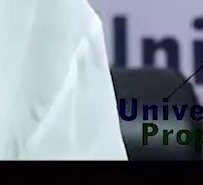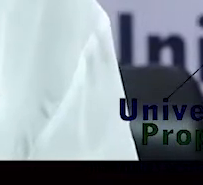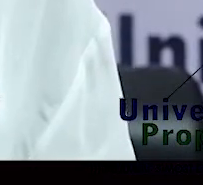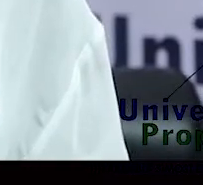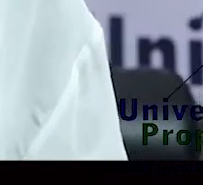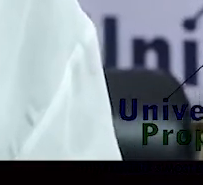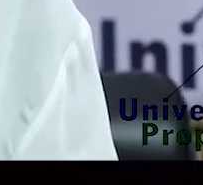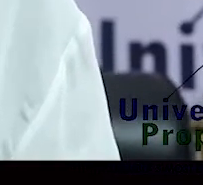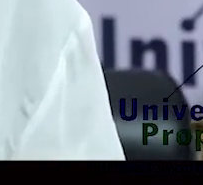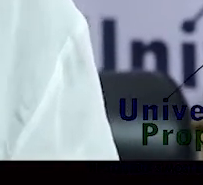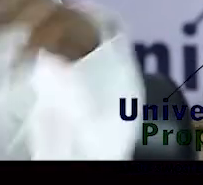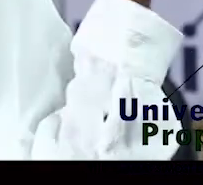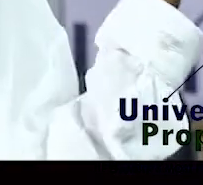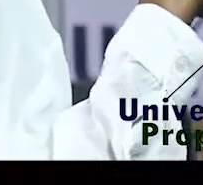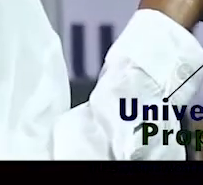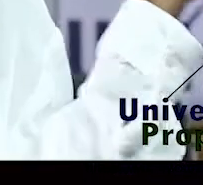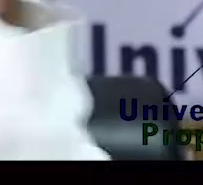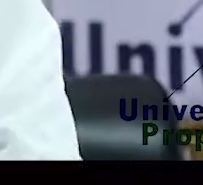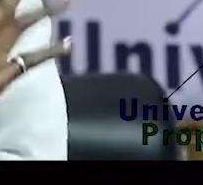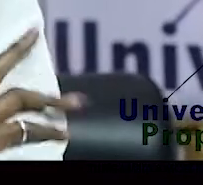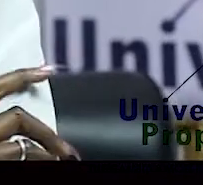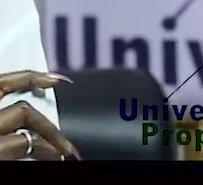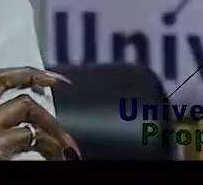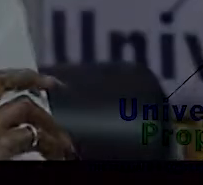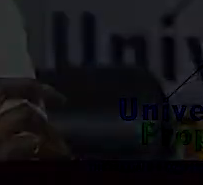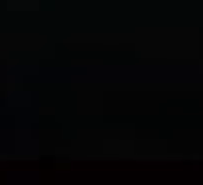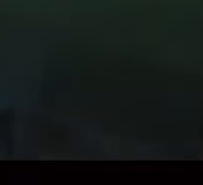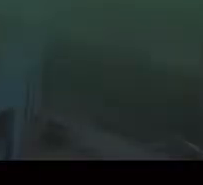Universal Properties, property, the solution.